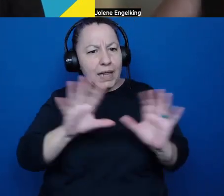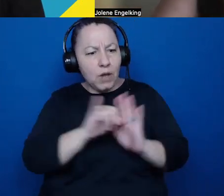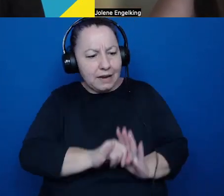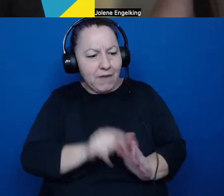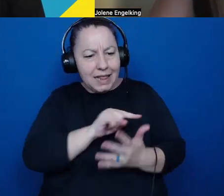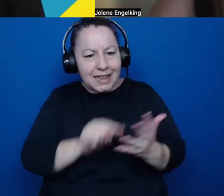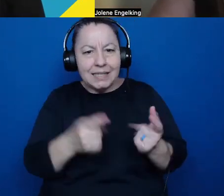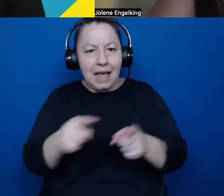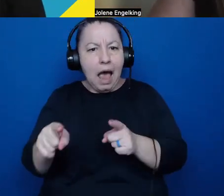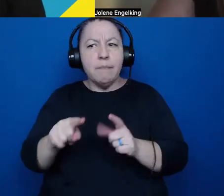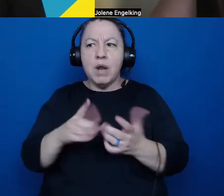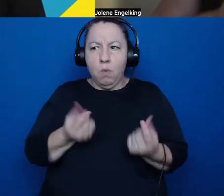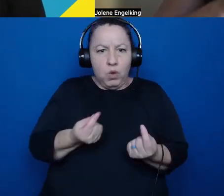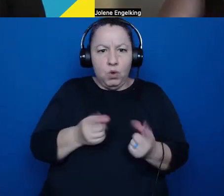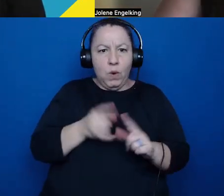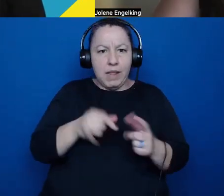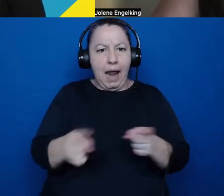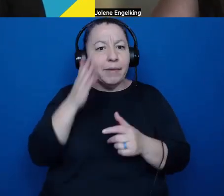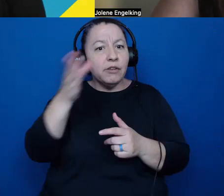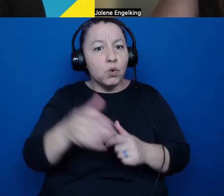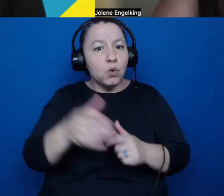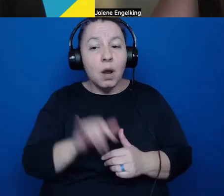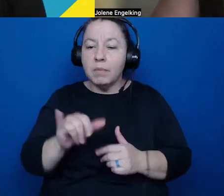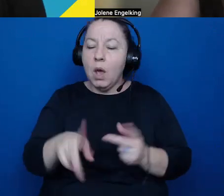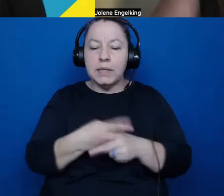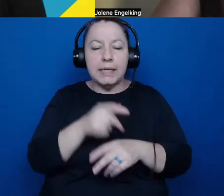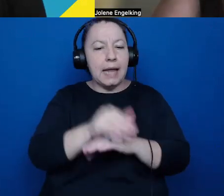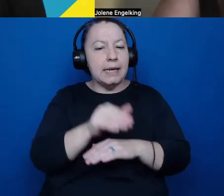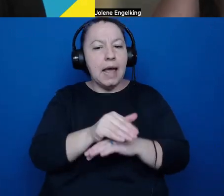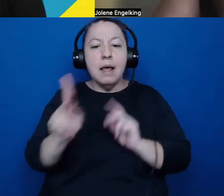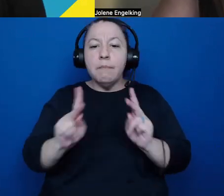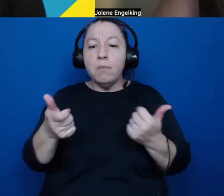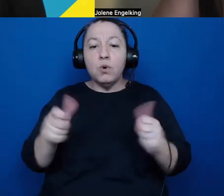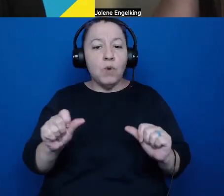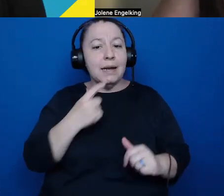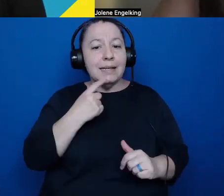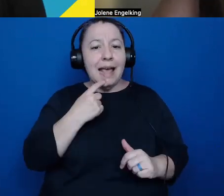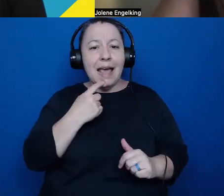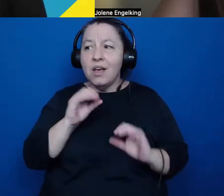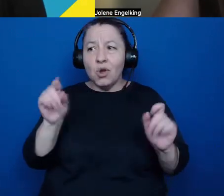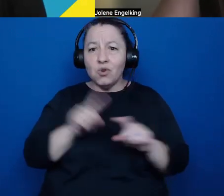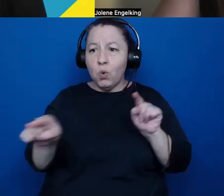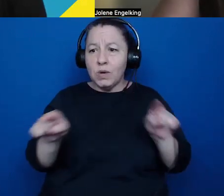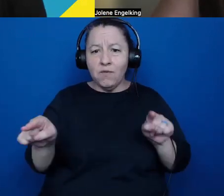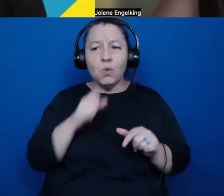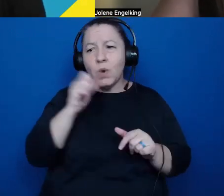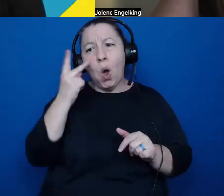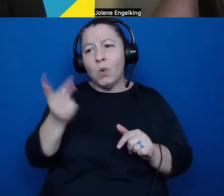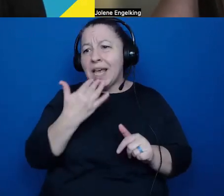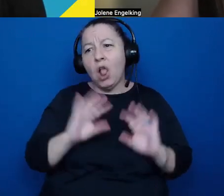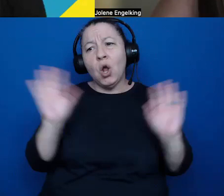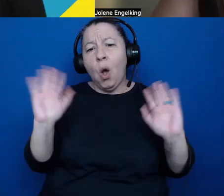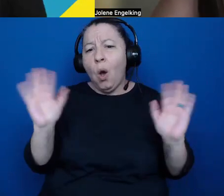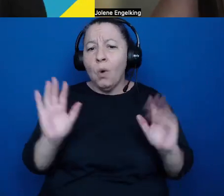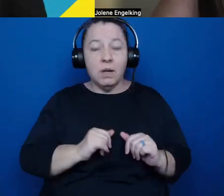future? But that was just one of those nights where I'm like, people were trying to say that, you know, there is no difference. We don't see color. And it was very obvious